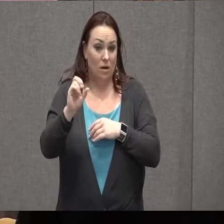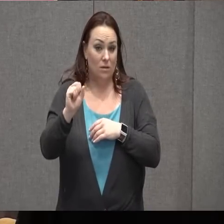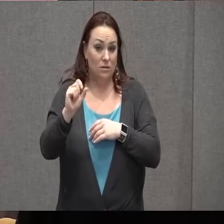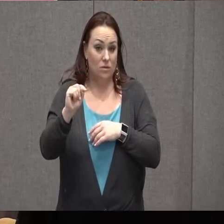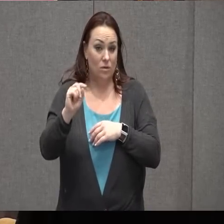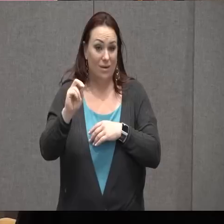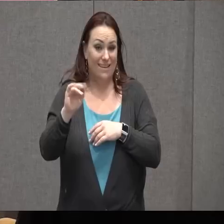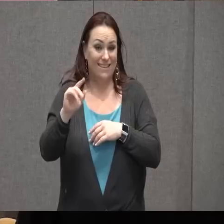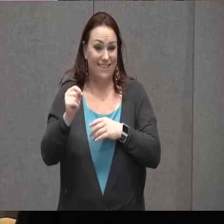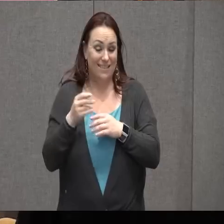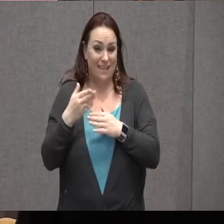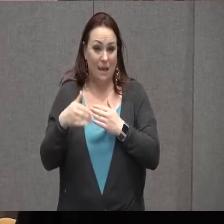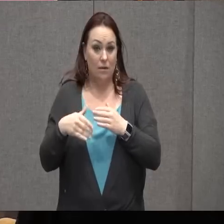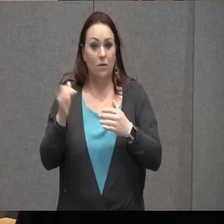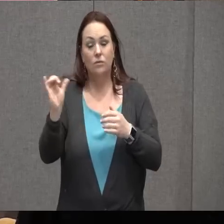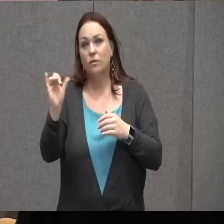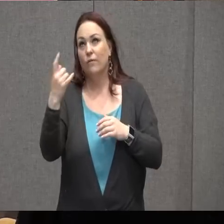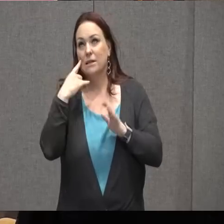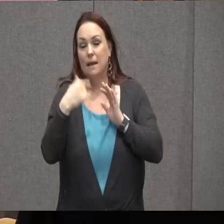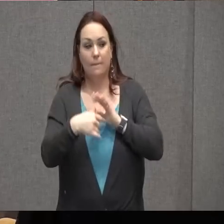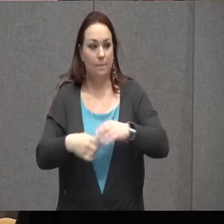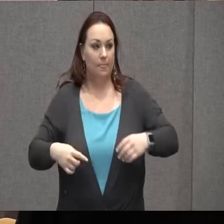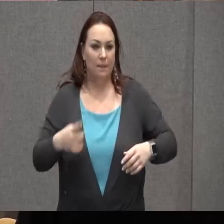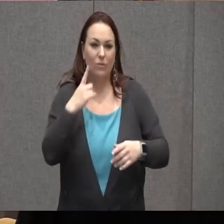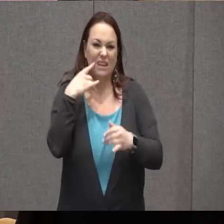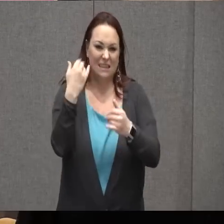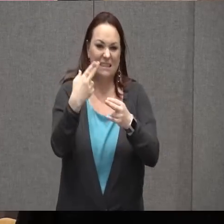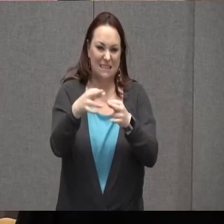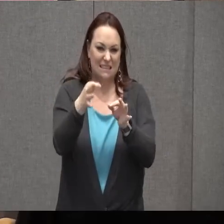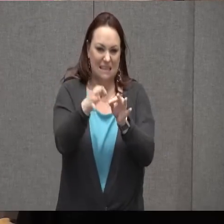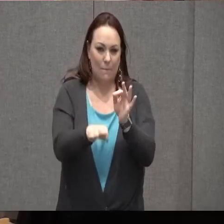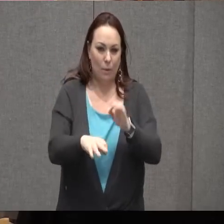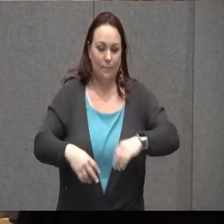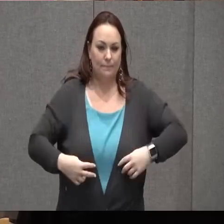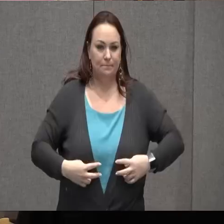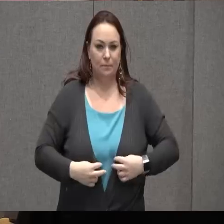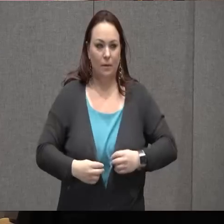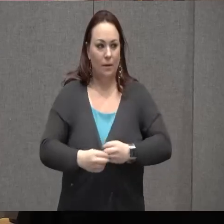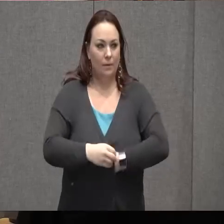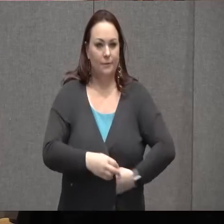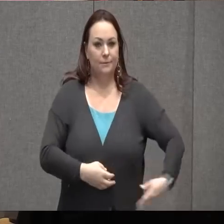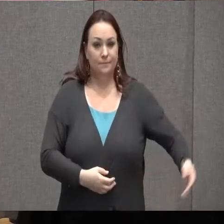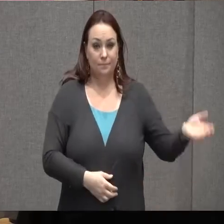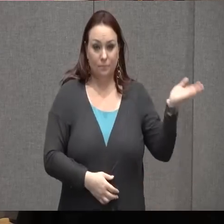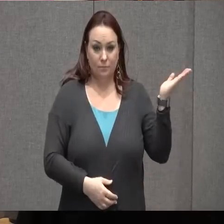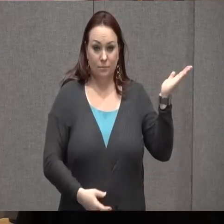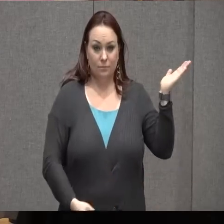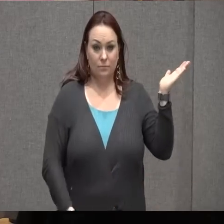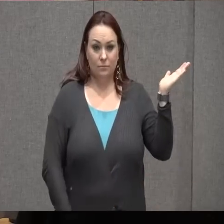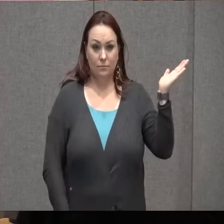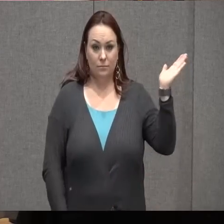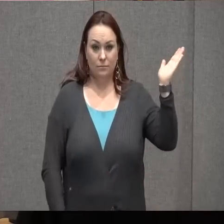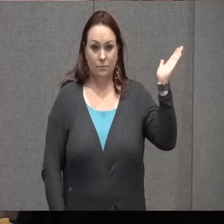And like, here's a really simple one, like this.